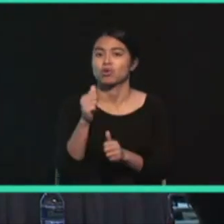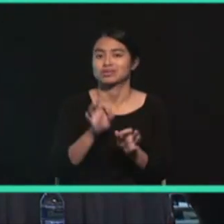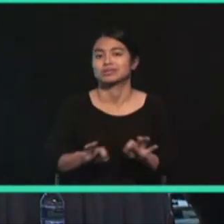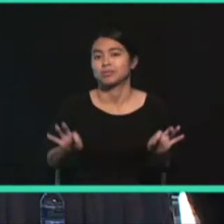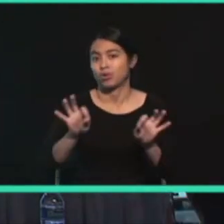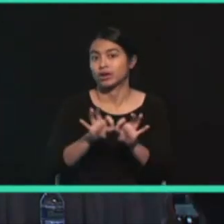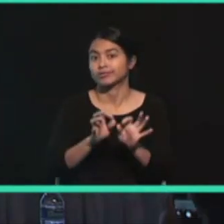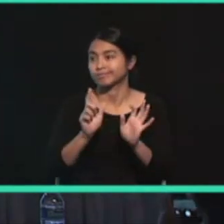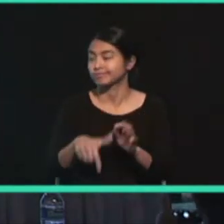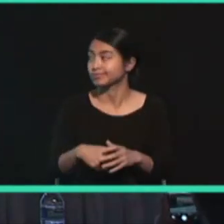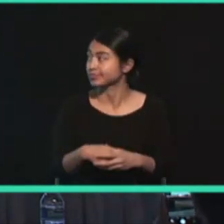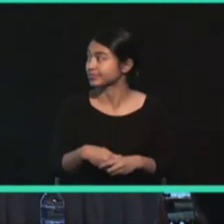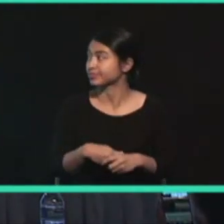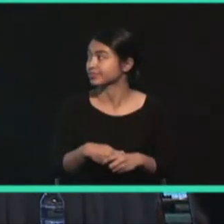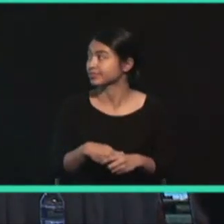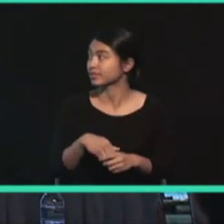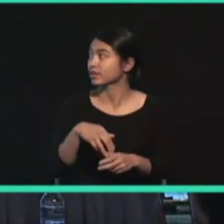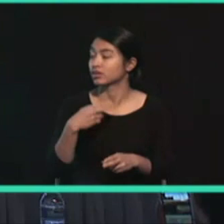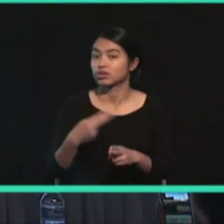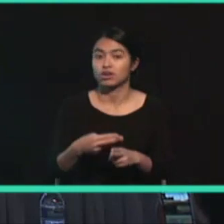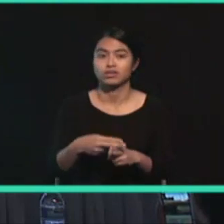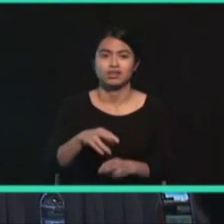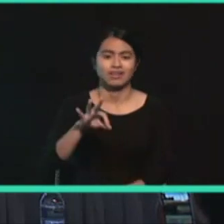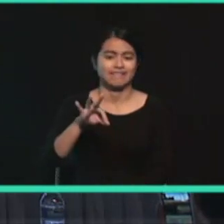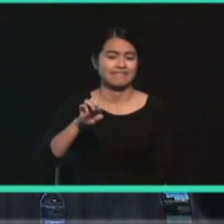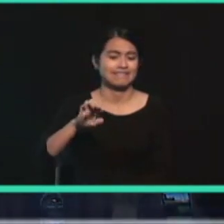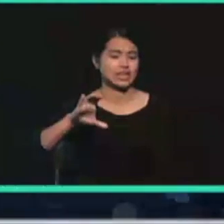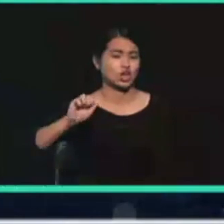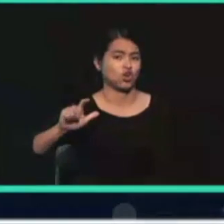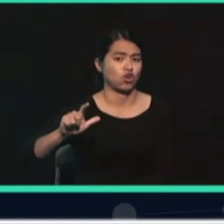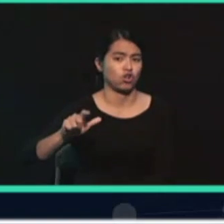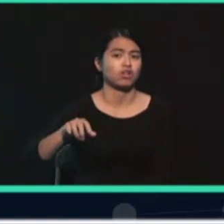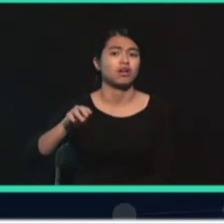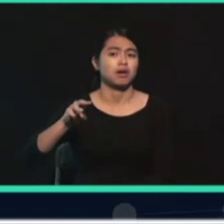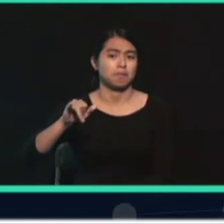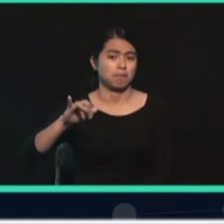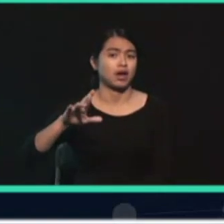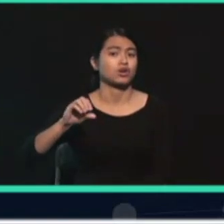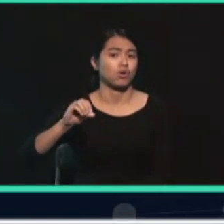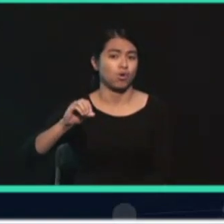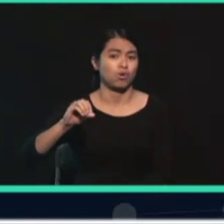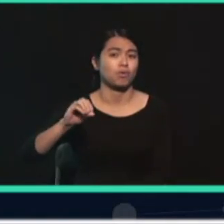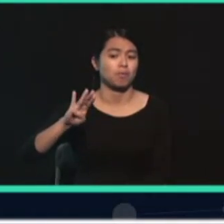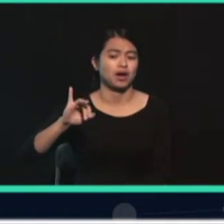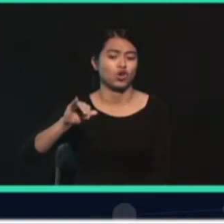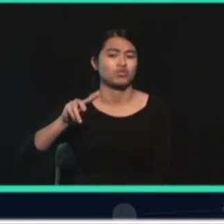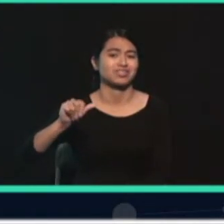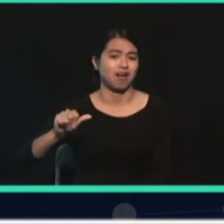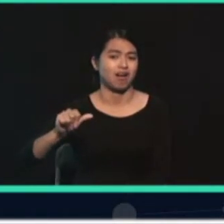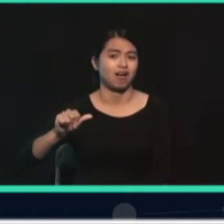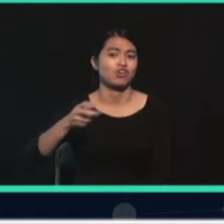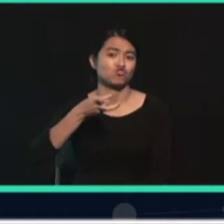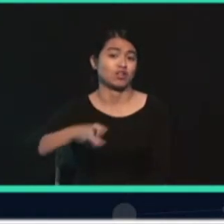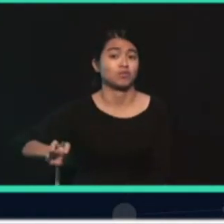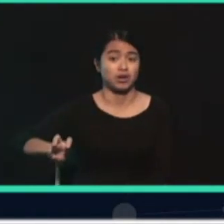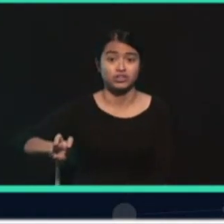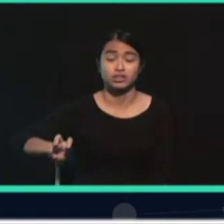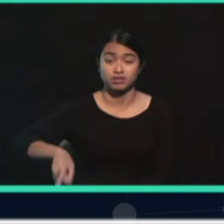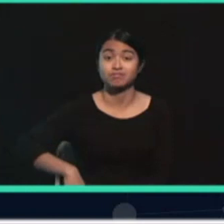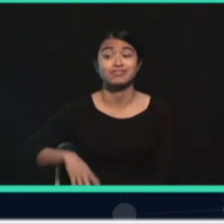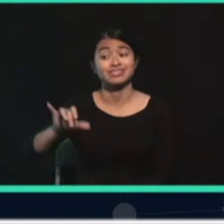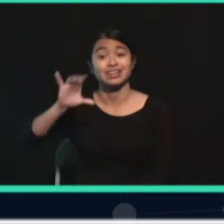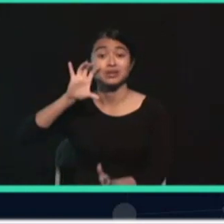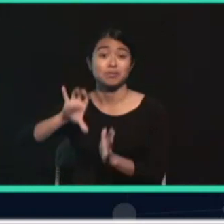far. And this is called fecal microbiota transplantation, and maybe you have heard of this, you know? This is a picture back